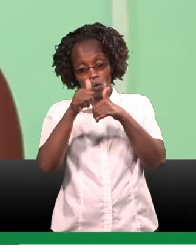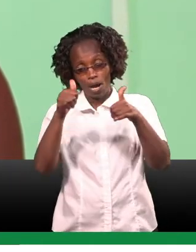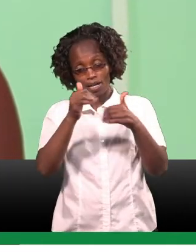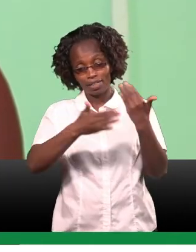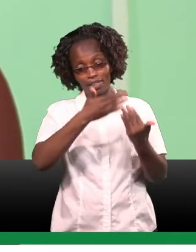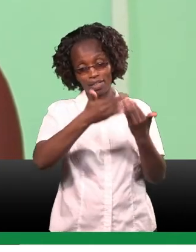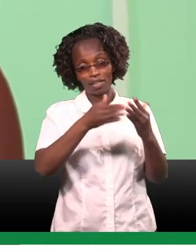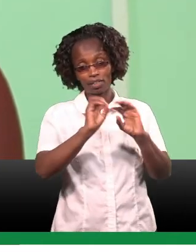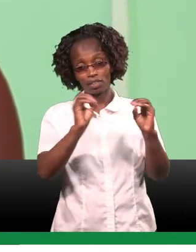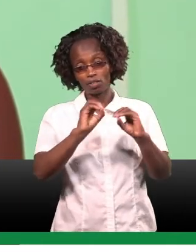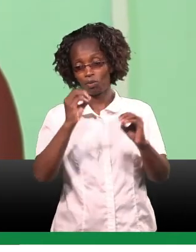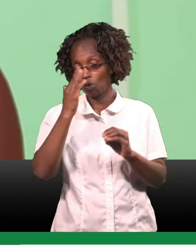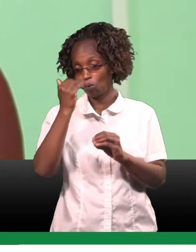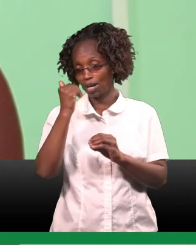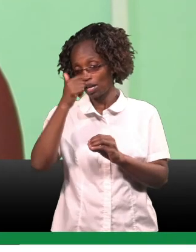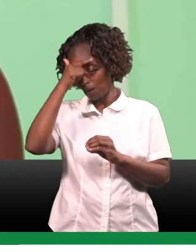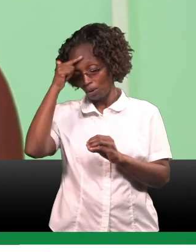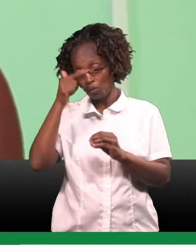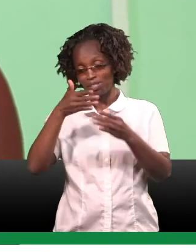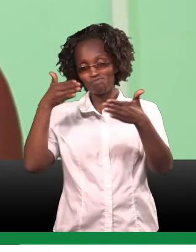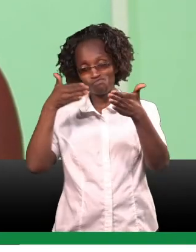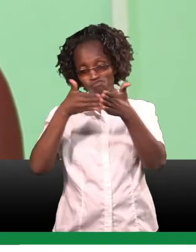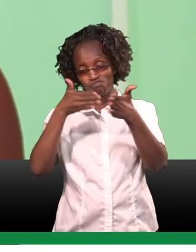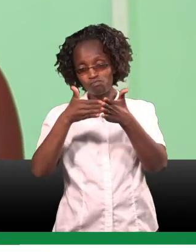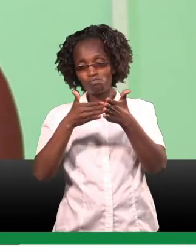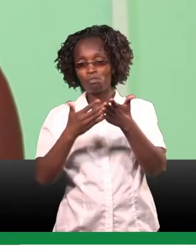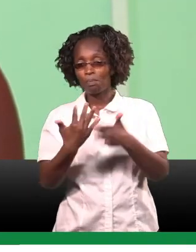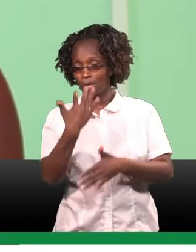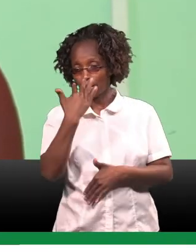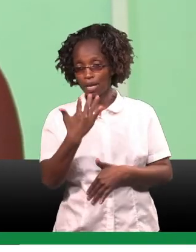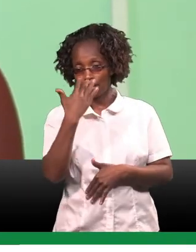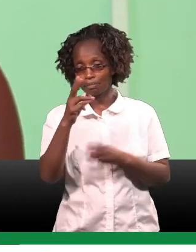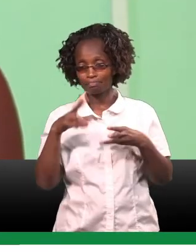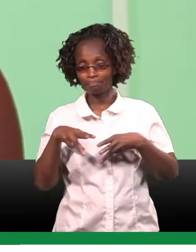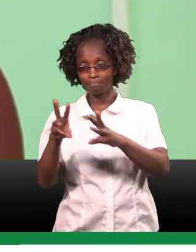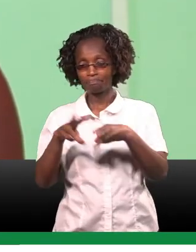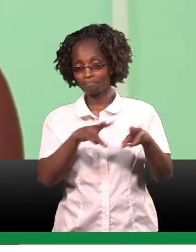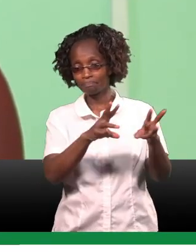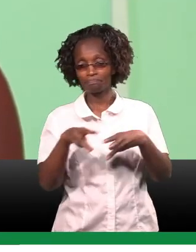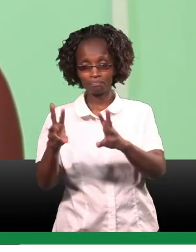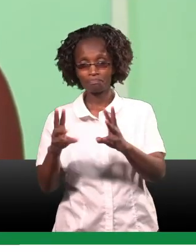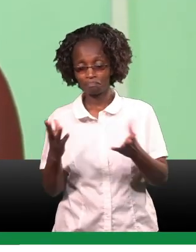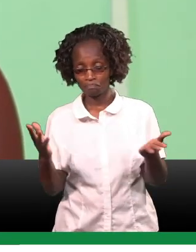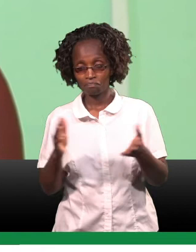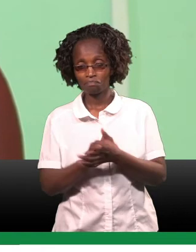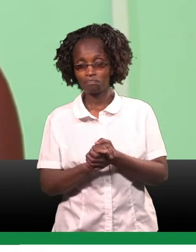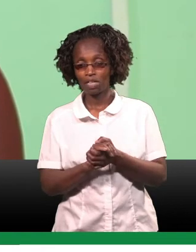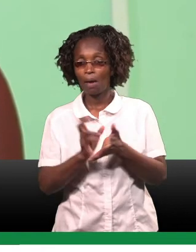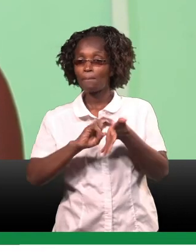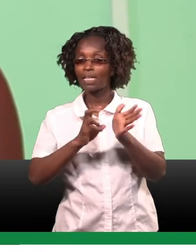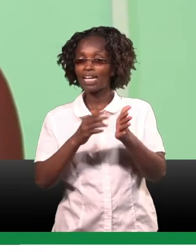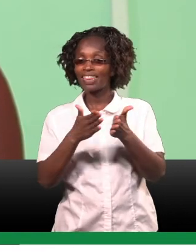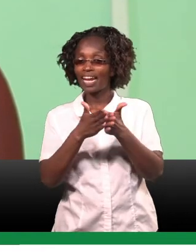airway narrowing. And when the airway is narrowing and you're not given drug to reverse that narrowing, the narrowing